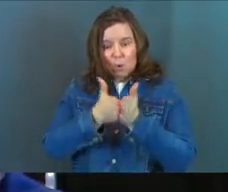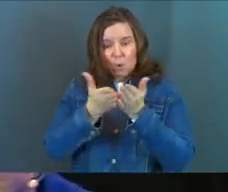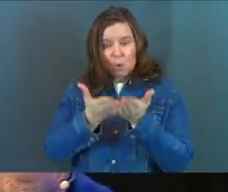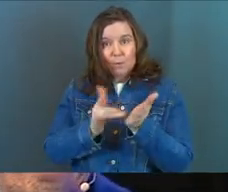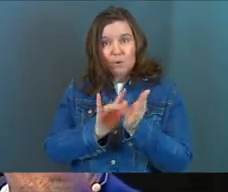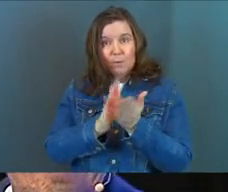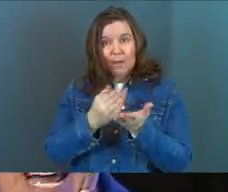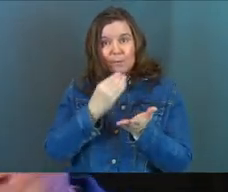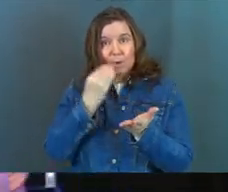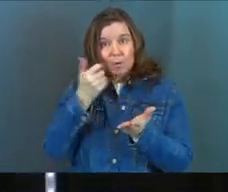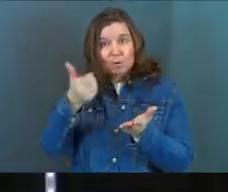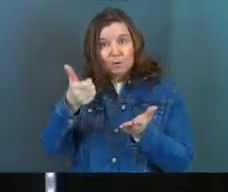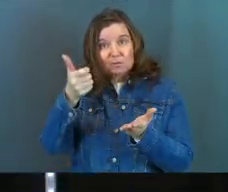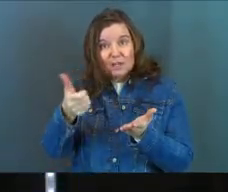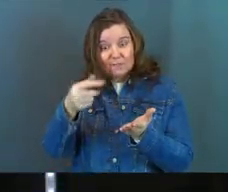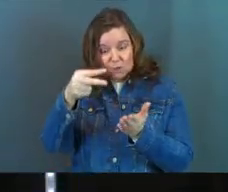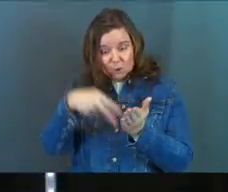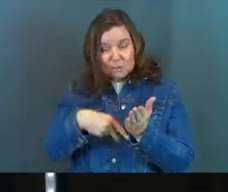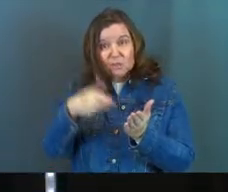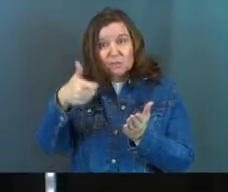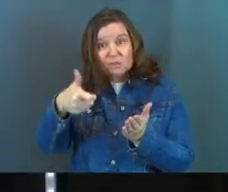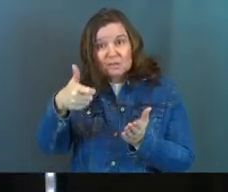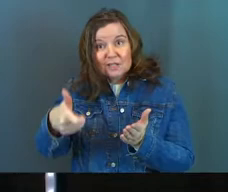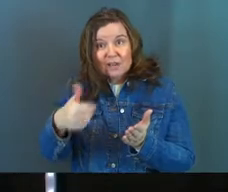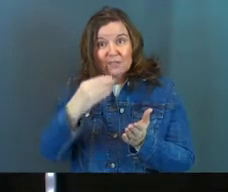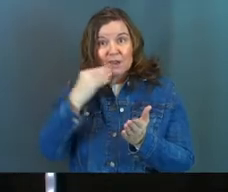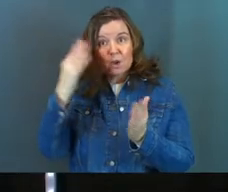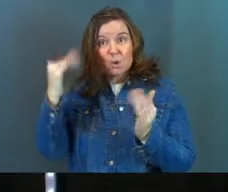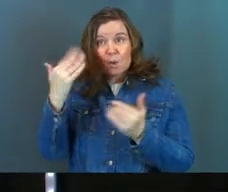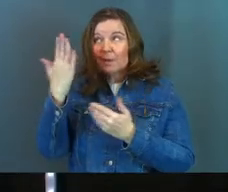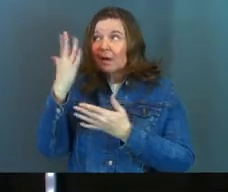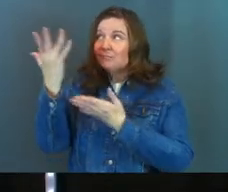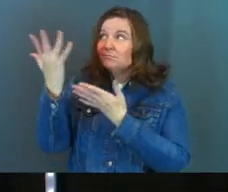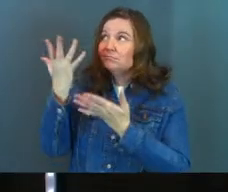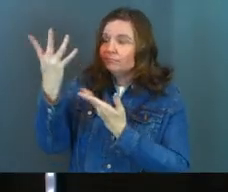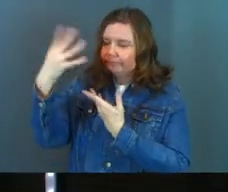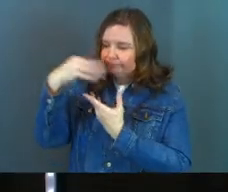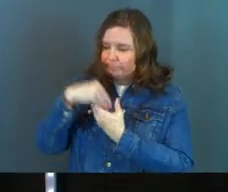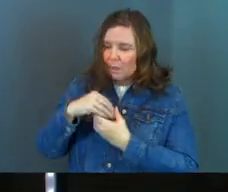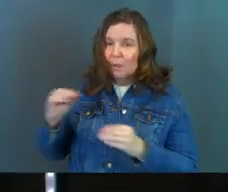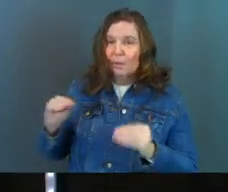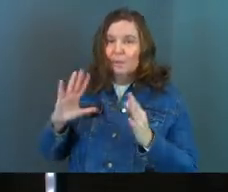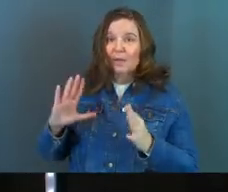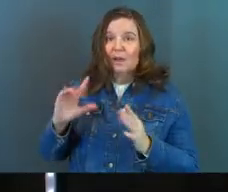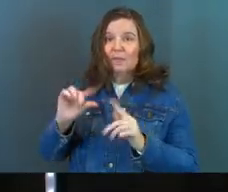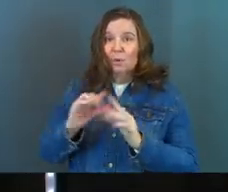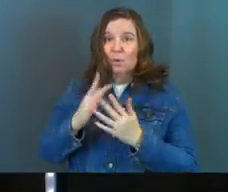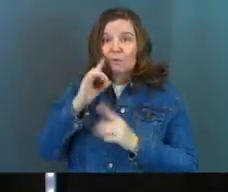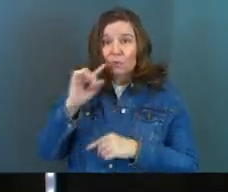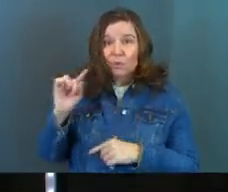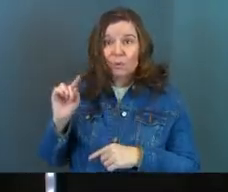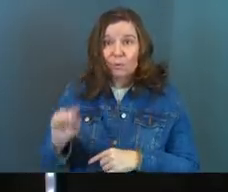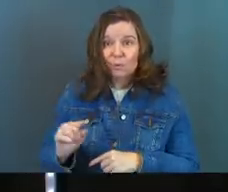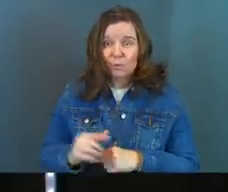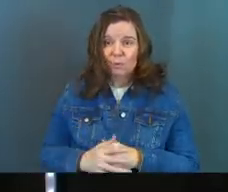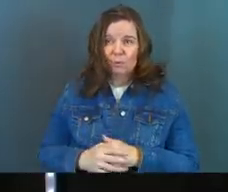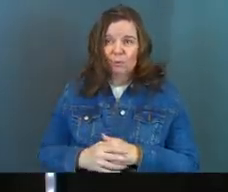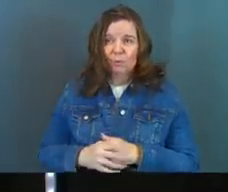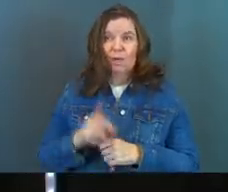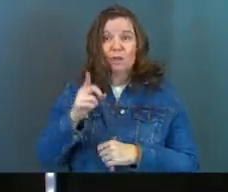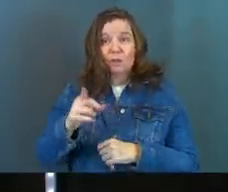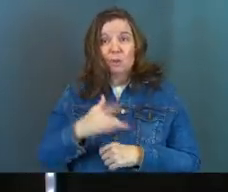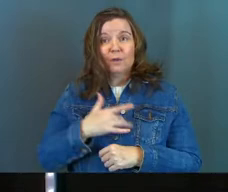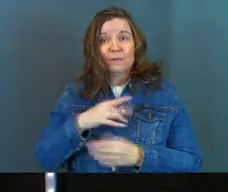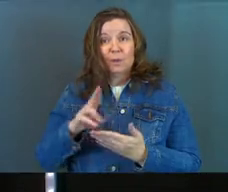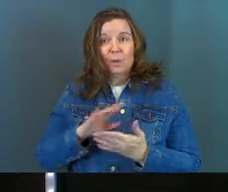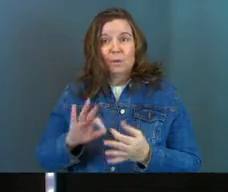at home, and you read it, and you're hoping God will bring you the miracle of a word for you, and that